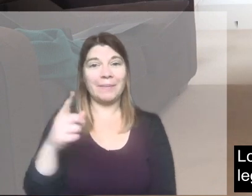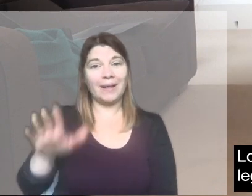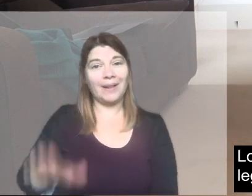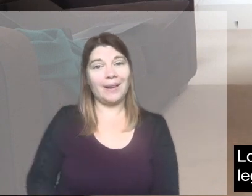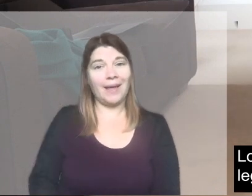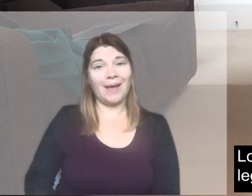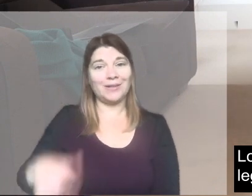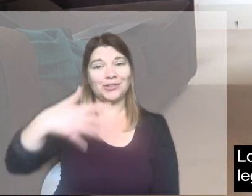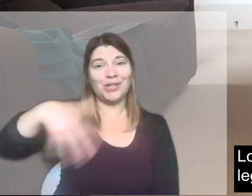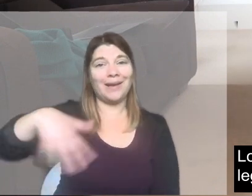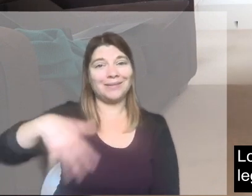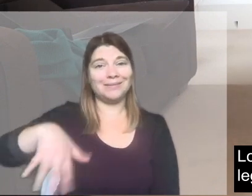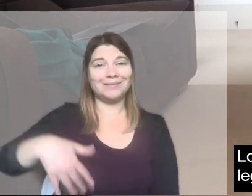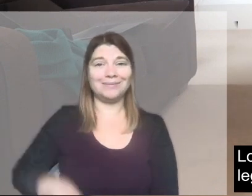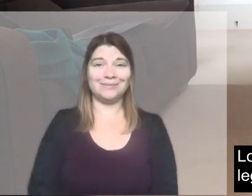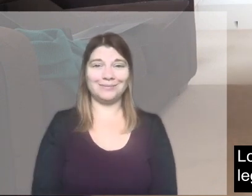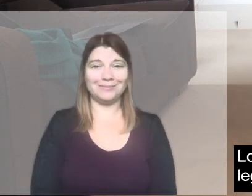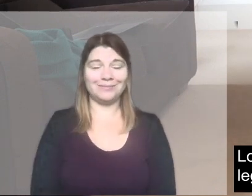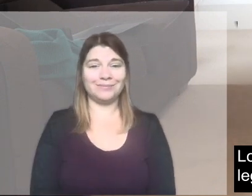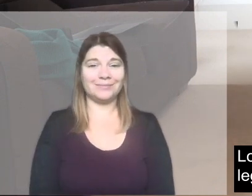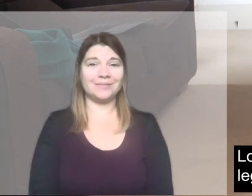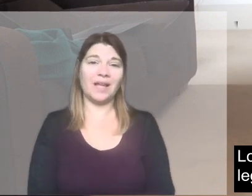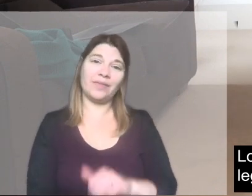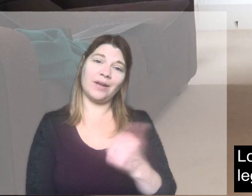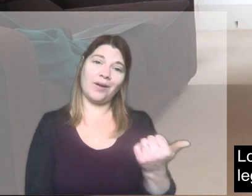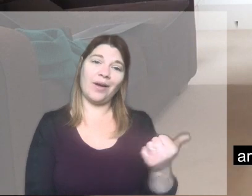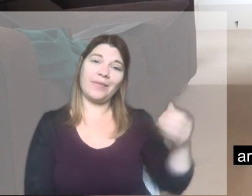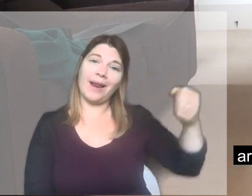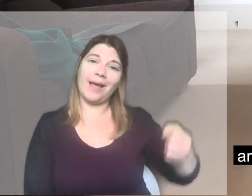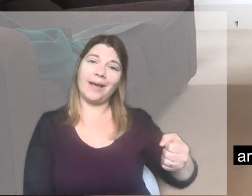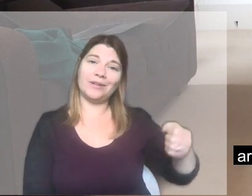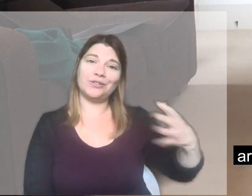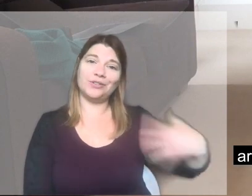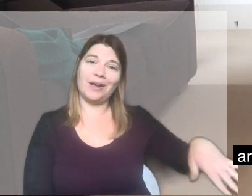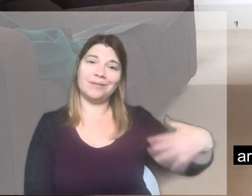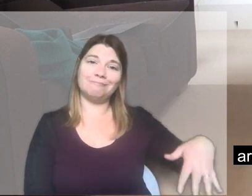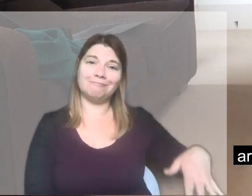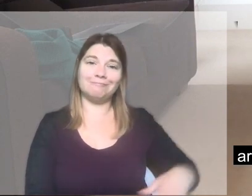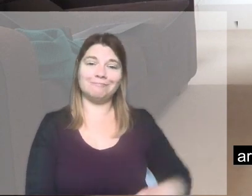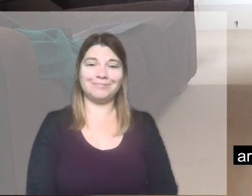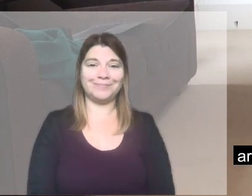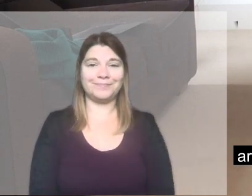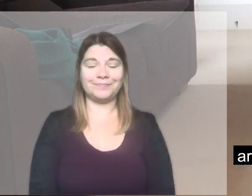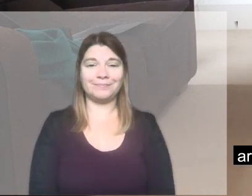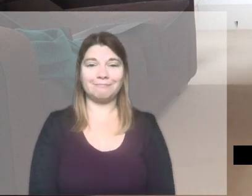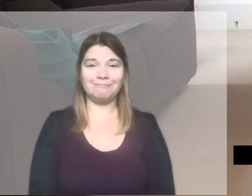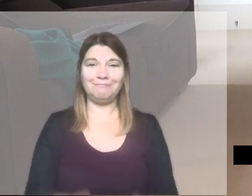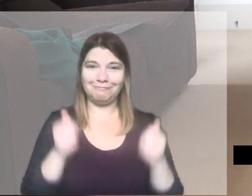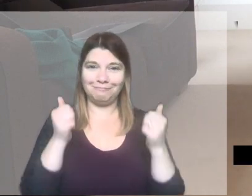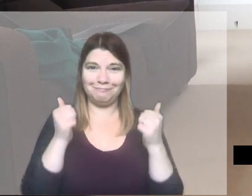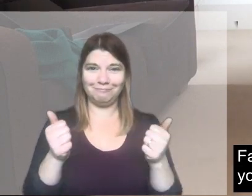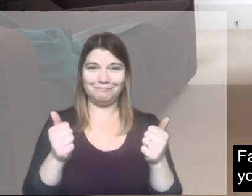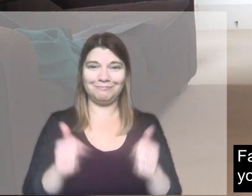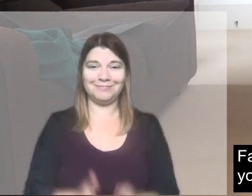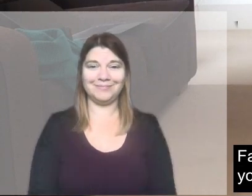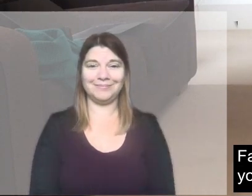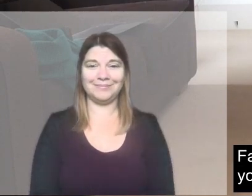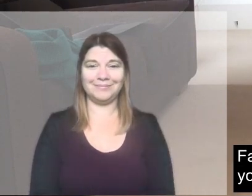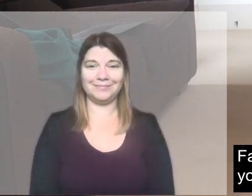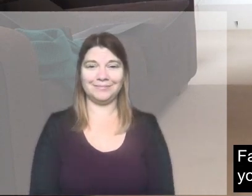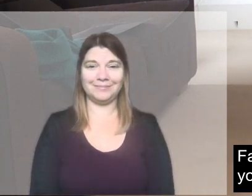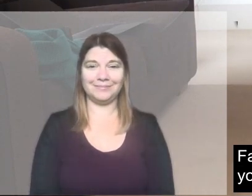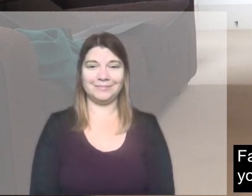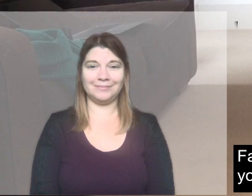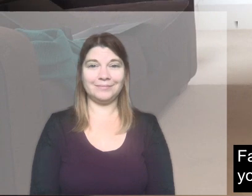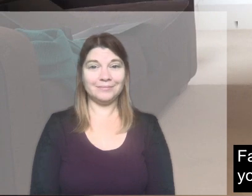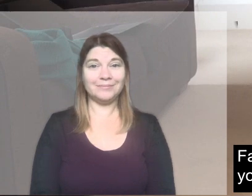Lovely. And then just maybe giving one leg a little bit of a shake where you are. And then the other. Fab. Okay,